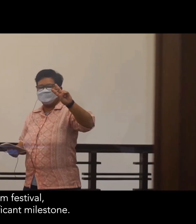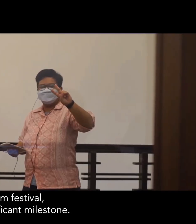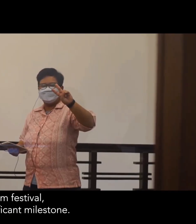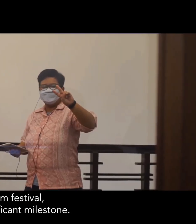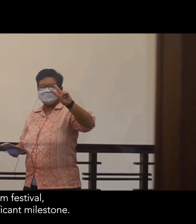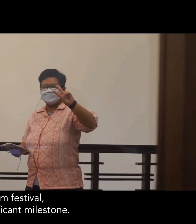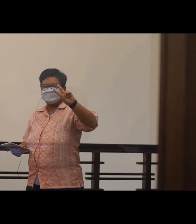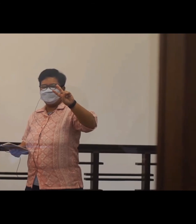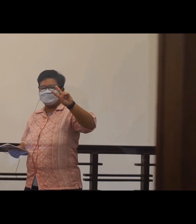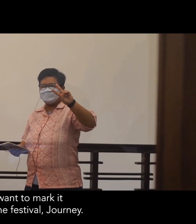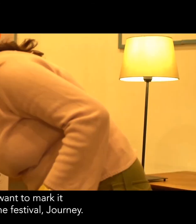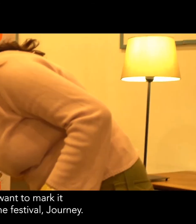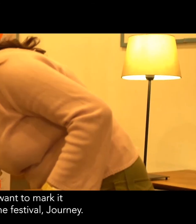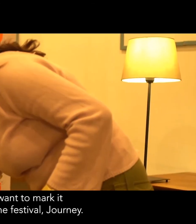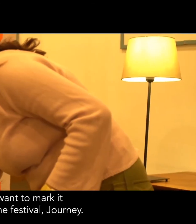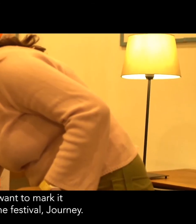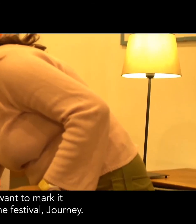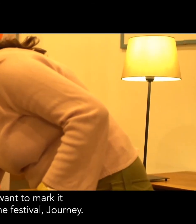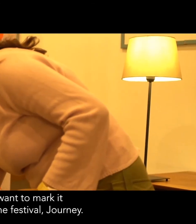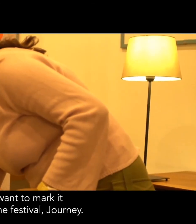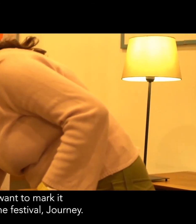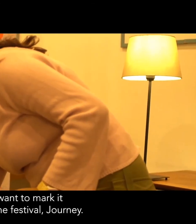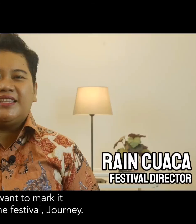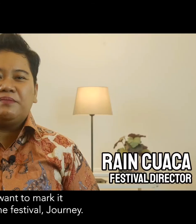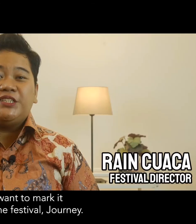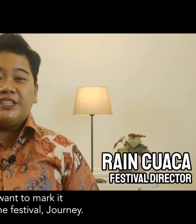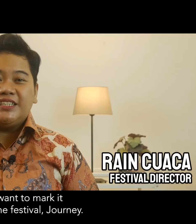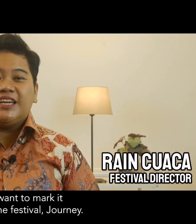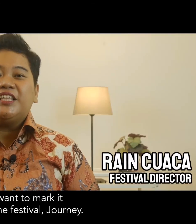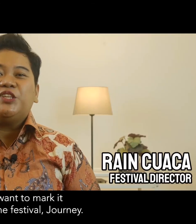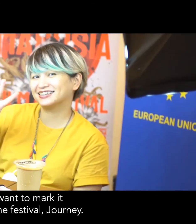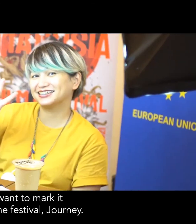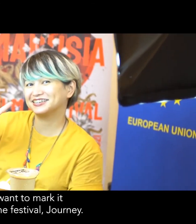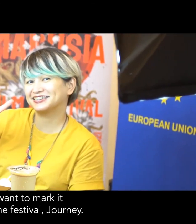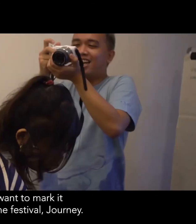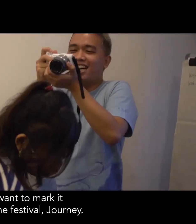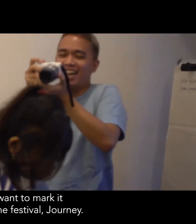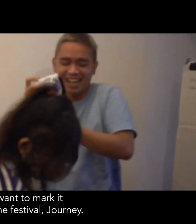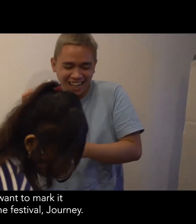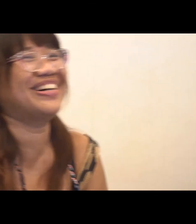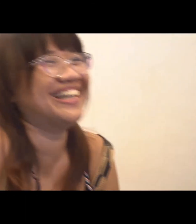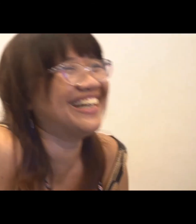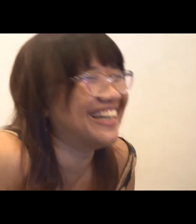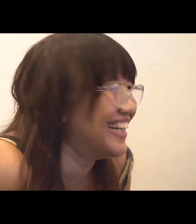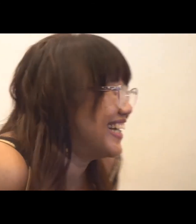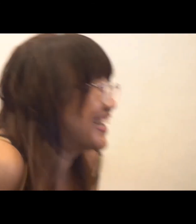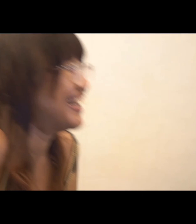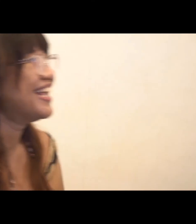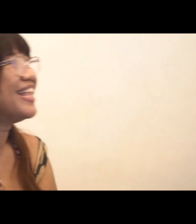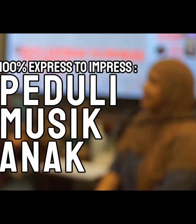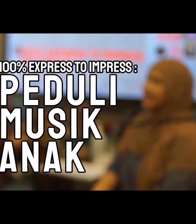yang signifikan. Karena itu, kami ingin menandainya dengan tema journey atau perjalanan.